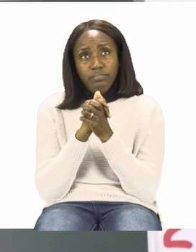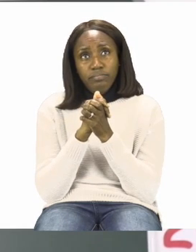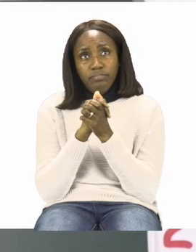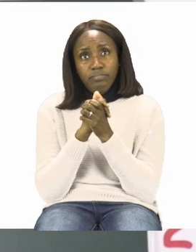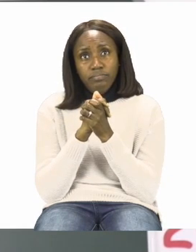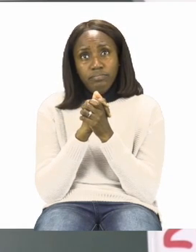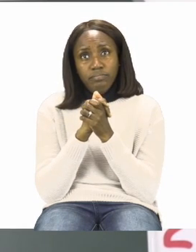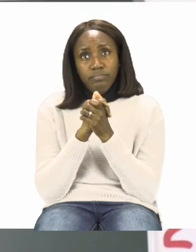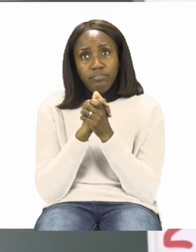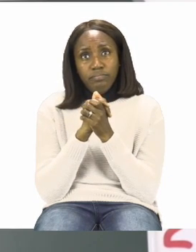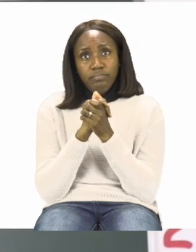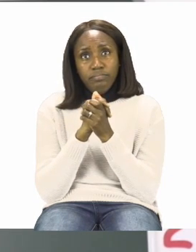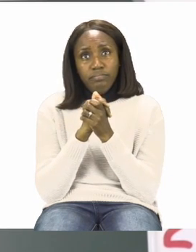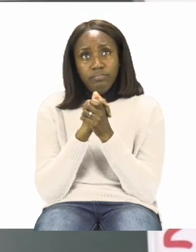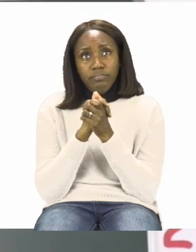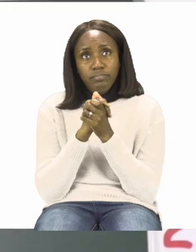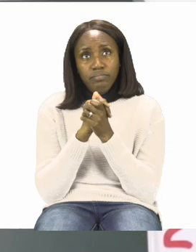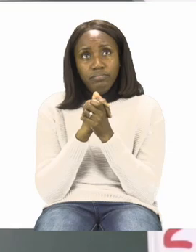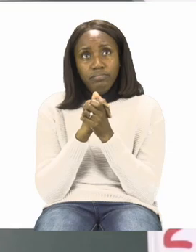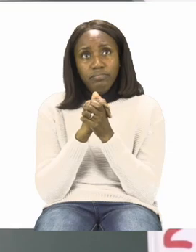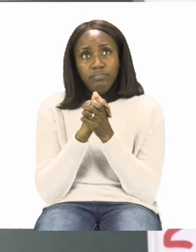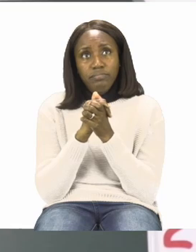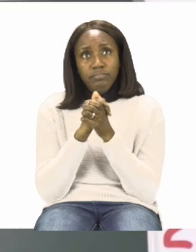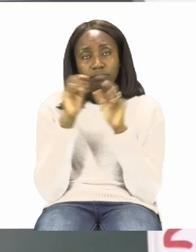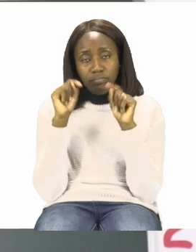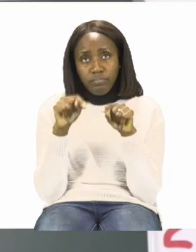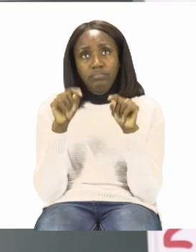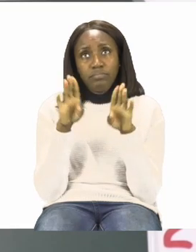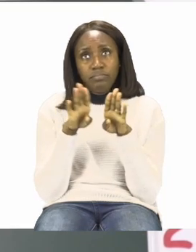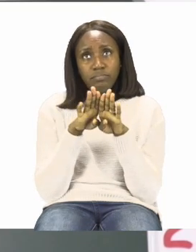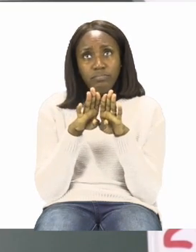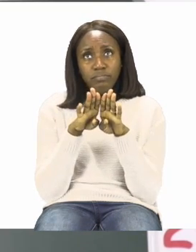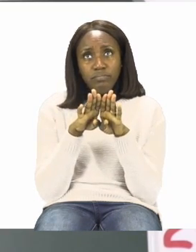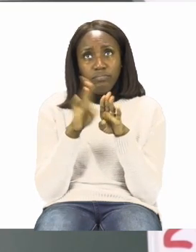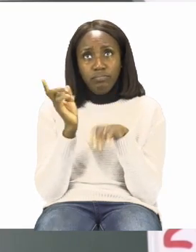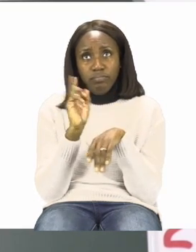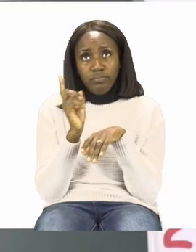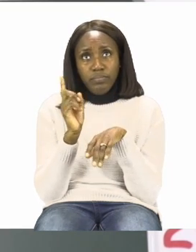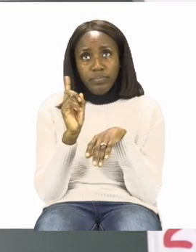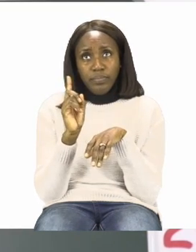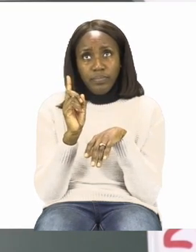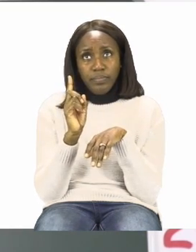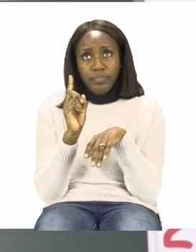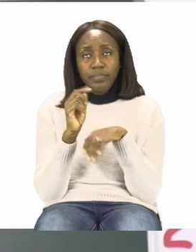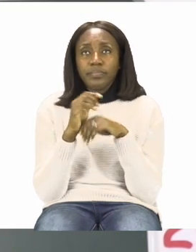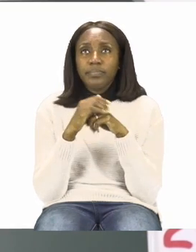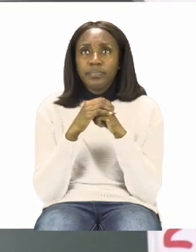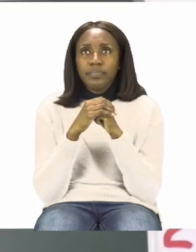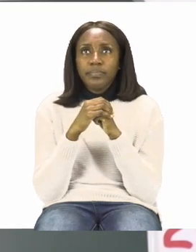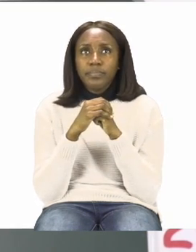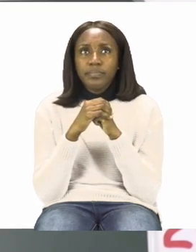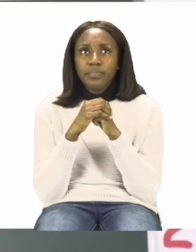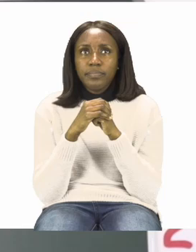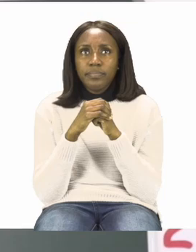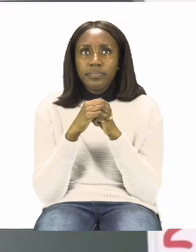I want us to do the next thing that is asked of us. After